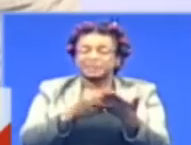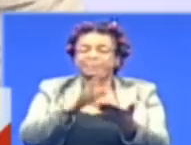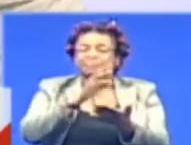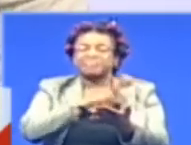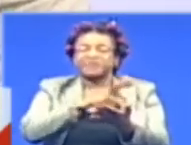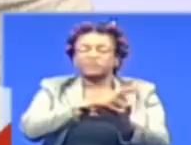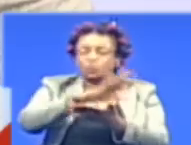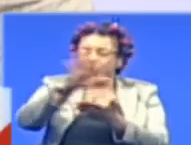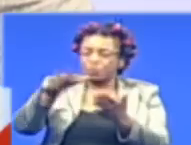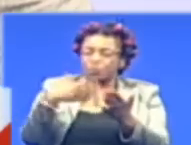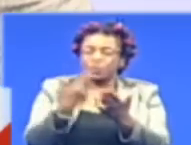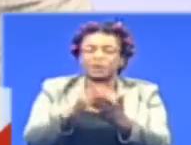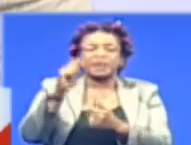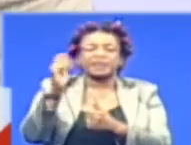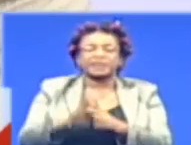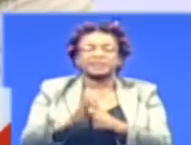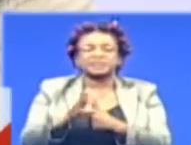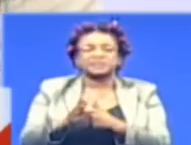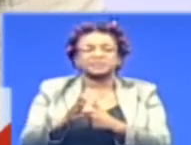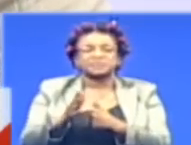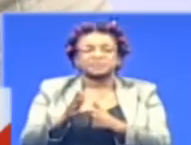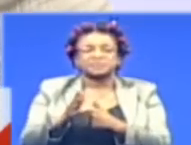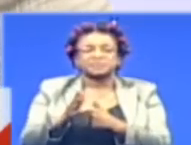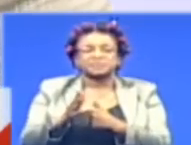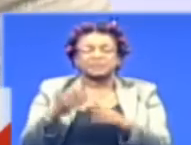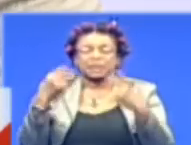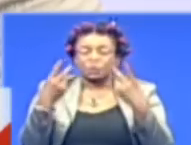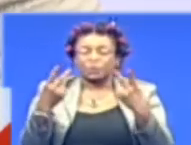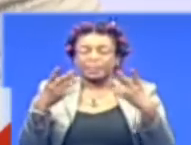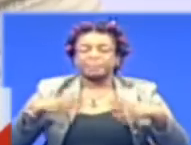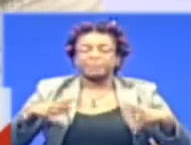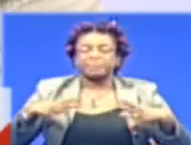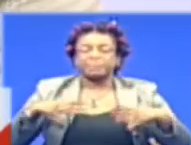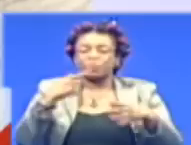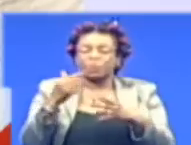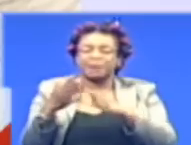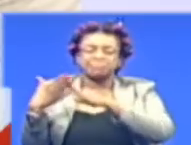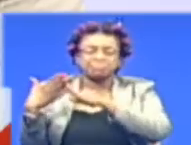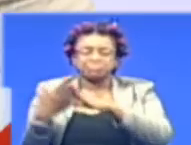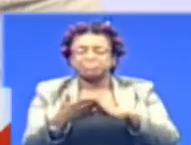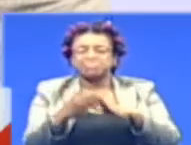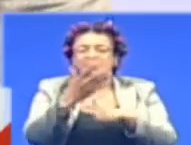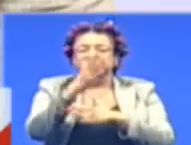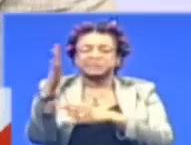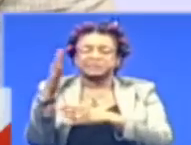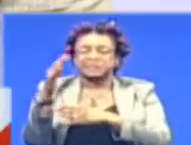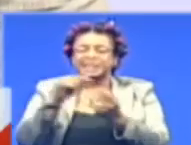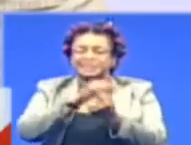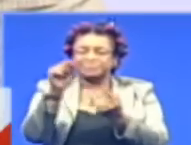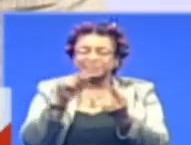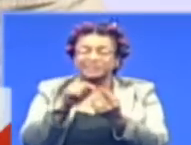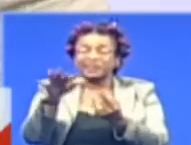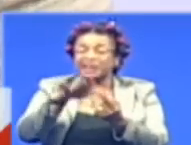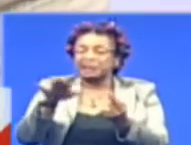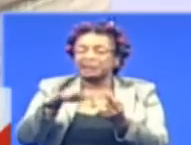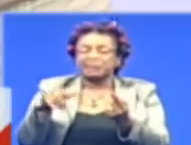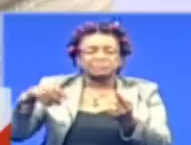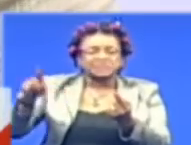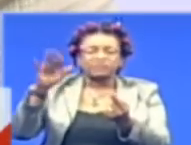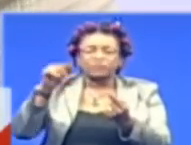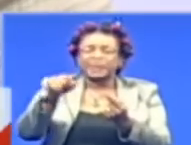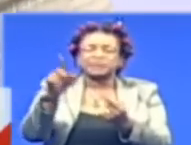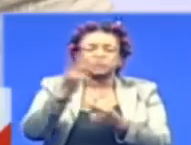Kenyans. Because we have been new and cry, that look at the people who are harvesting trees in a particular area does not even belong to that particular area. They are not